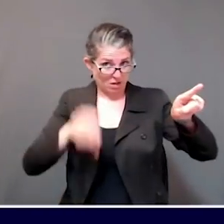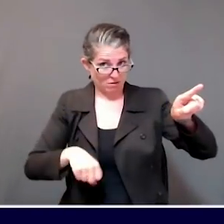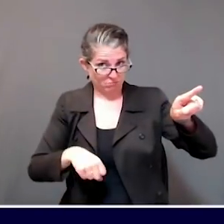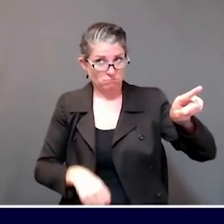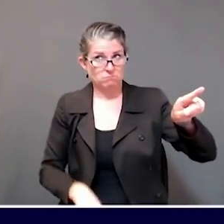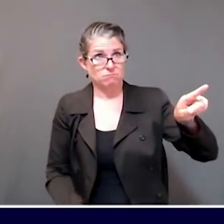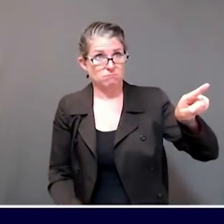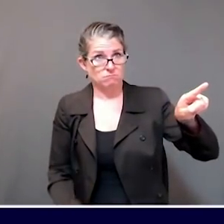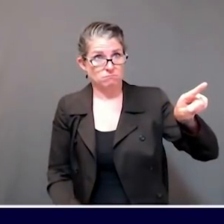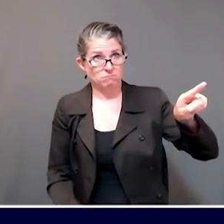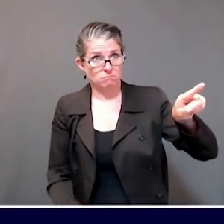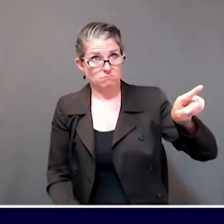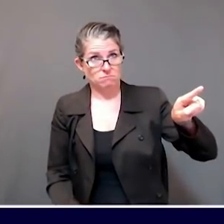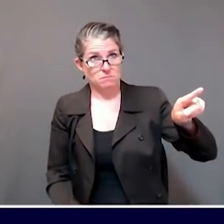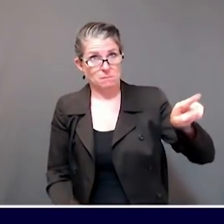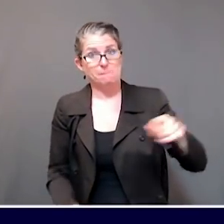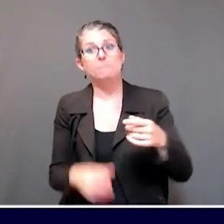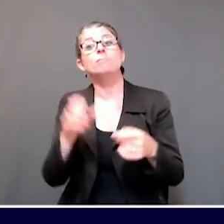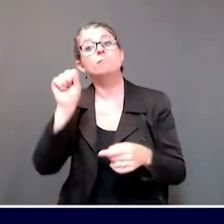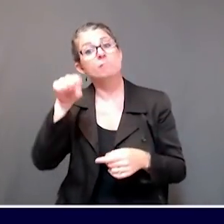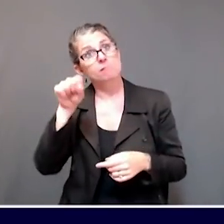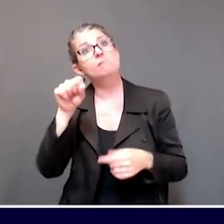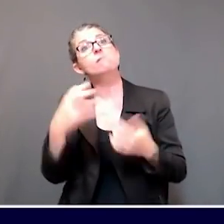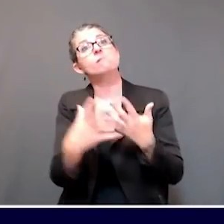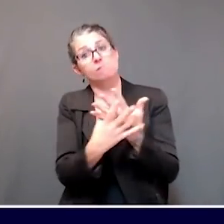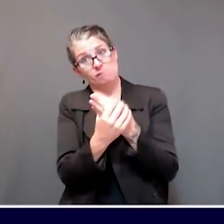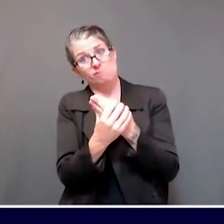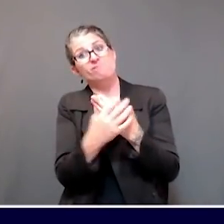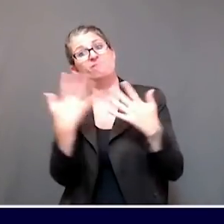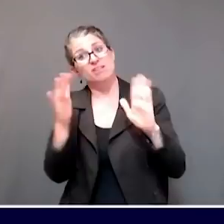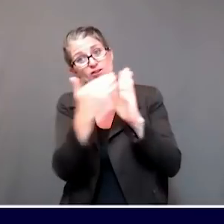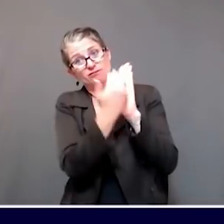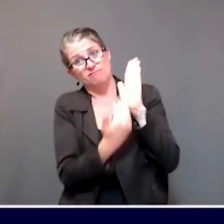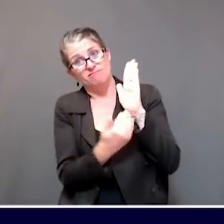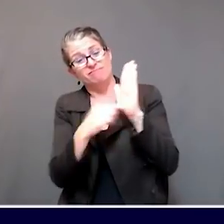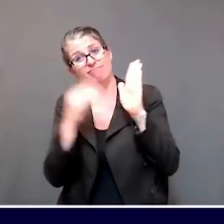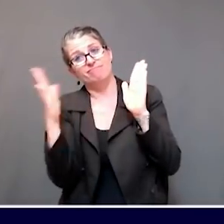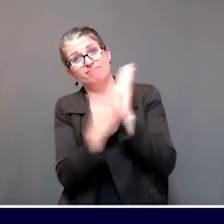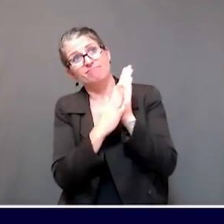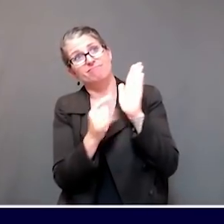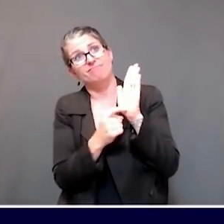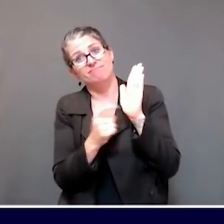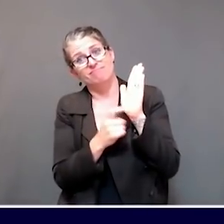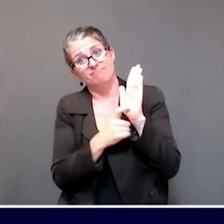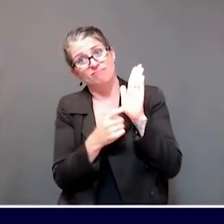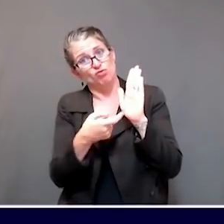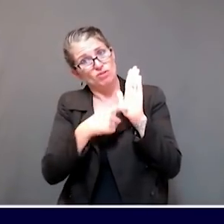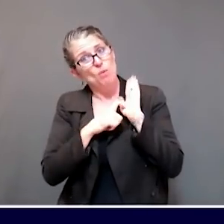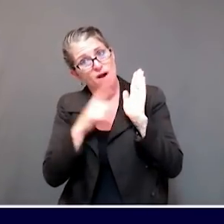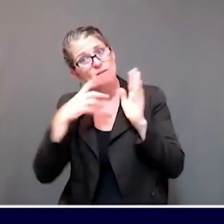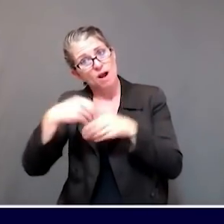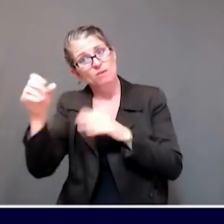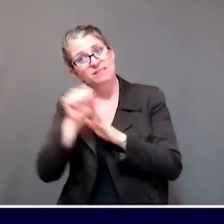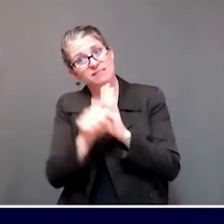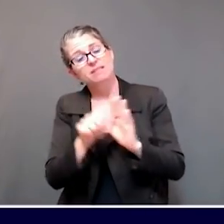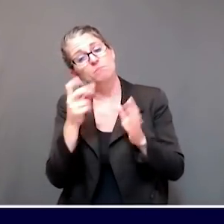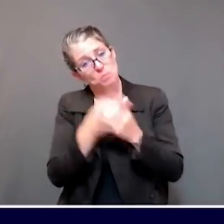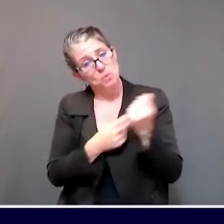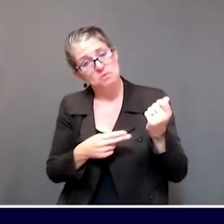Maine residents. It is for visitors who are coming from states with higher prevalence, which these days is most states in the